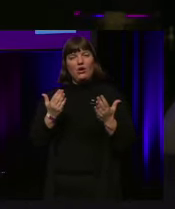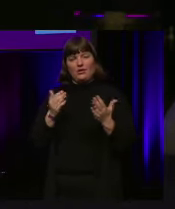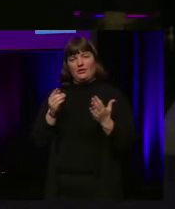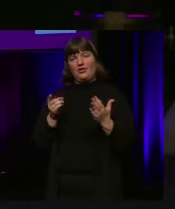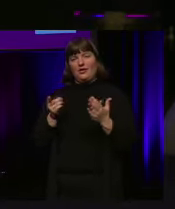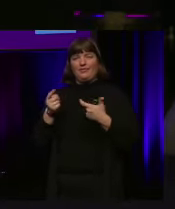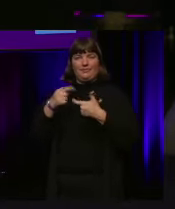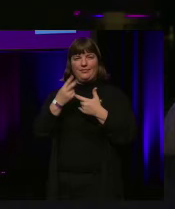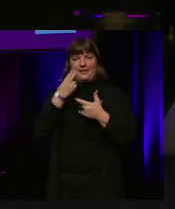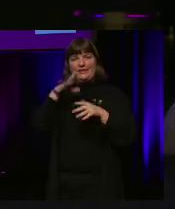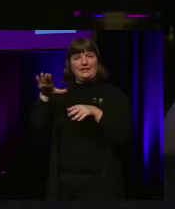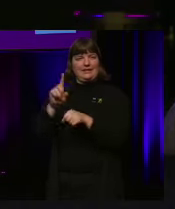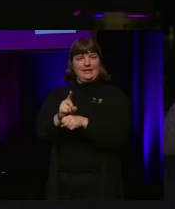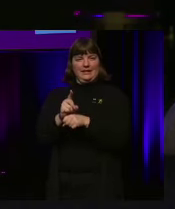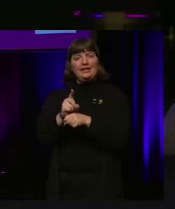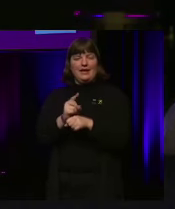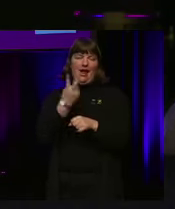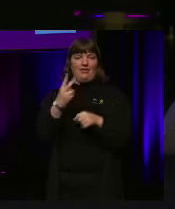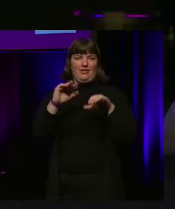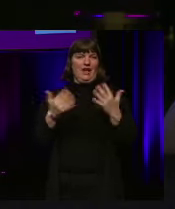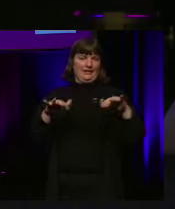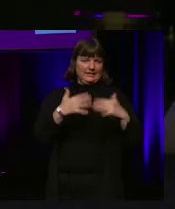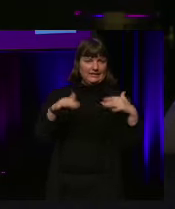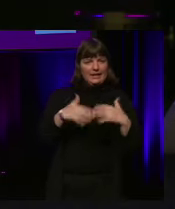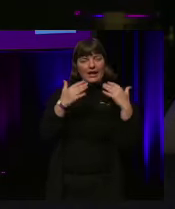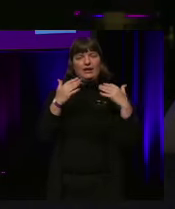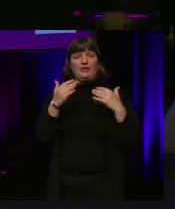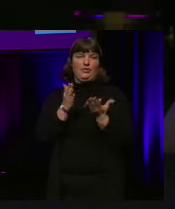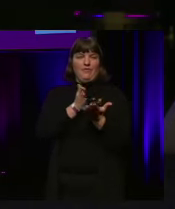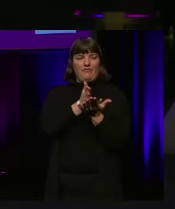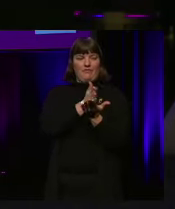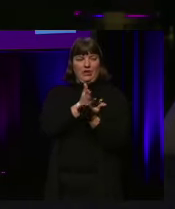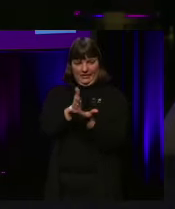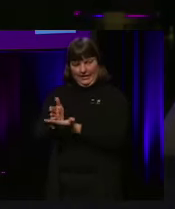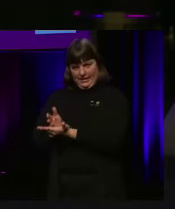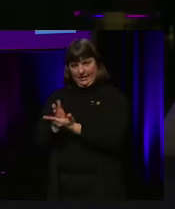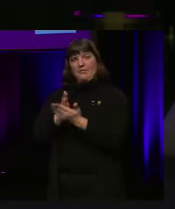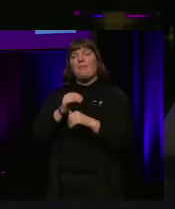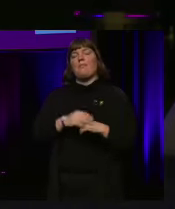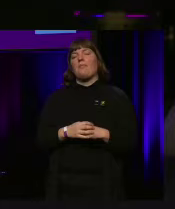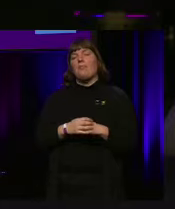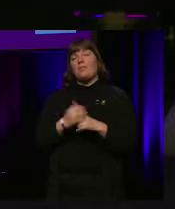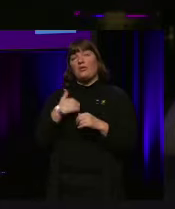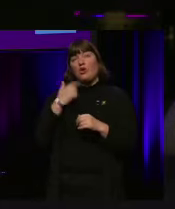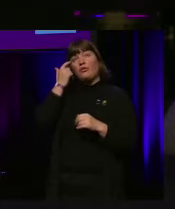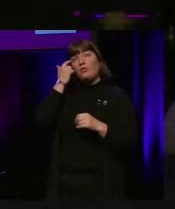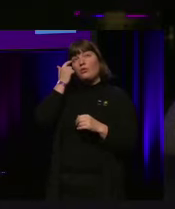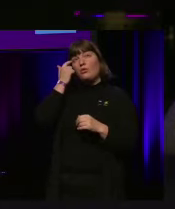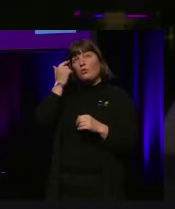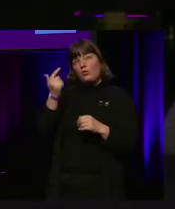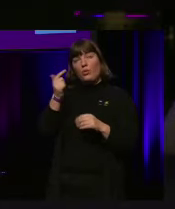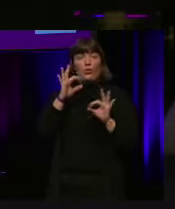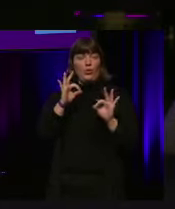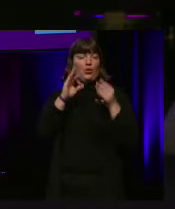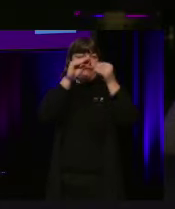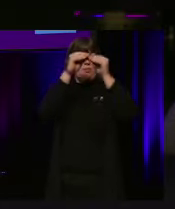the Nazi era, the Second World War, the Holocaust. And I think the